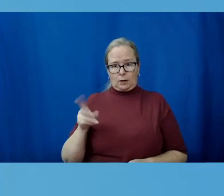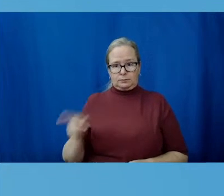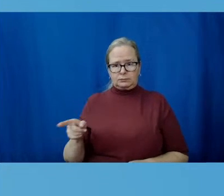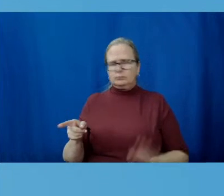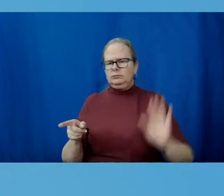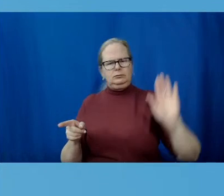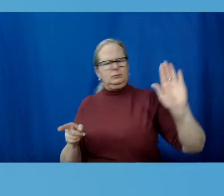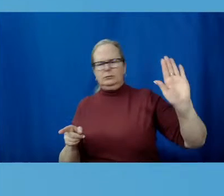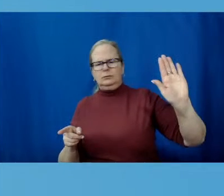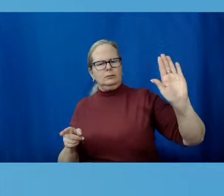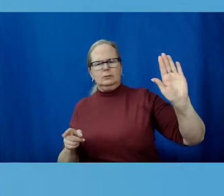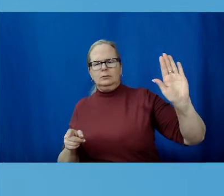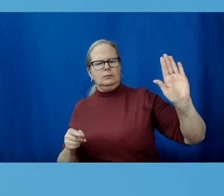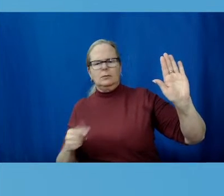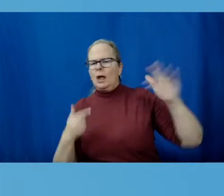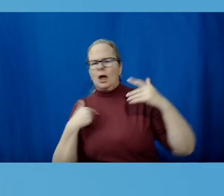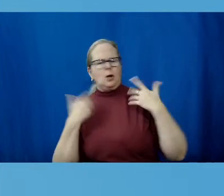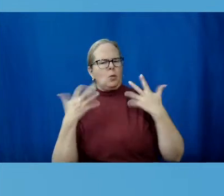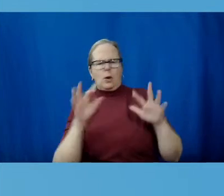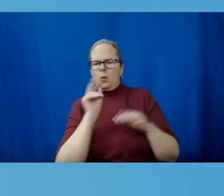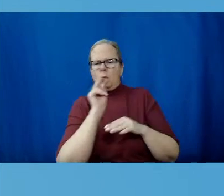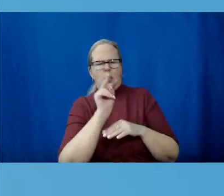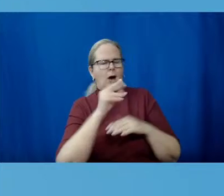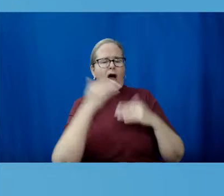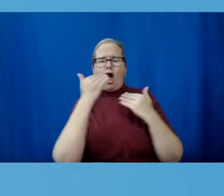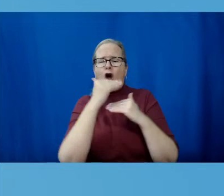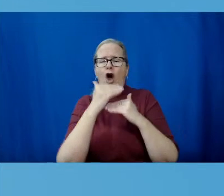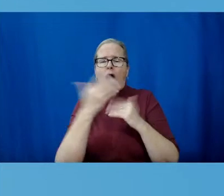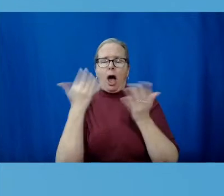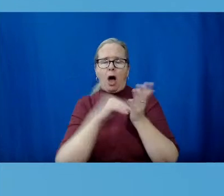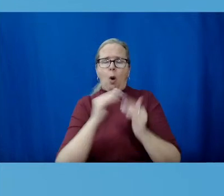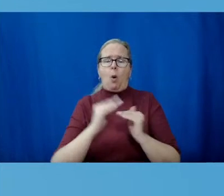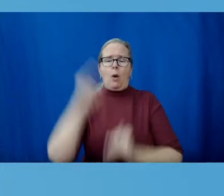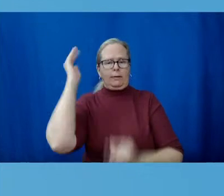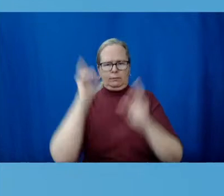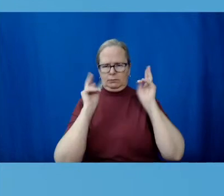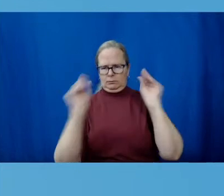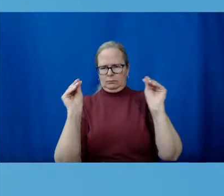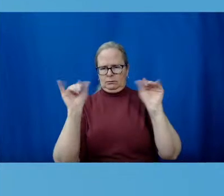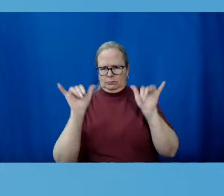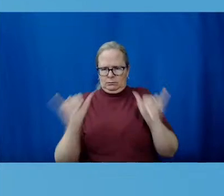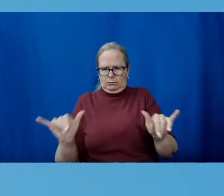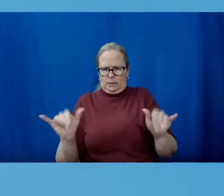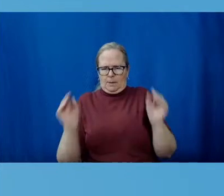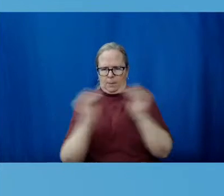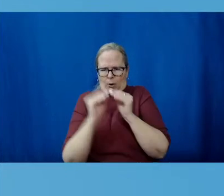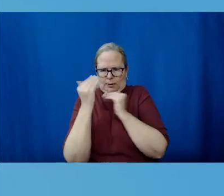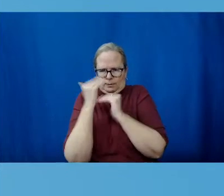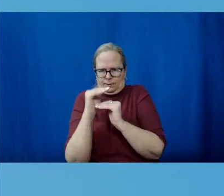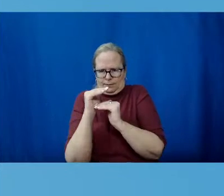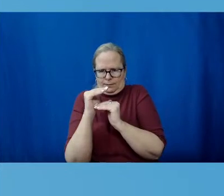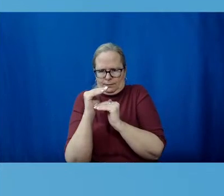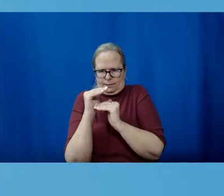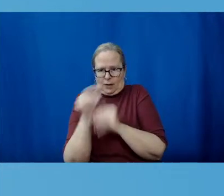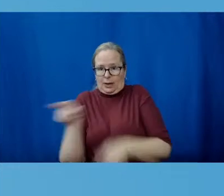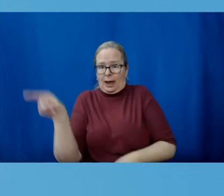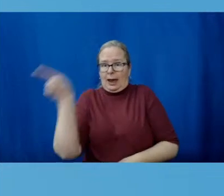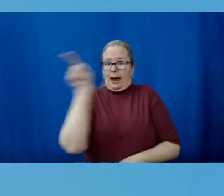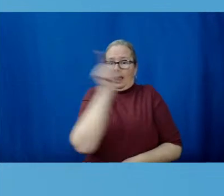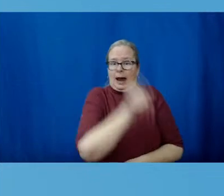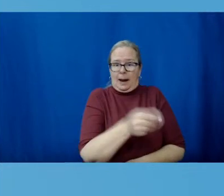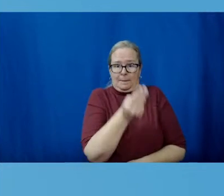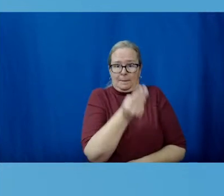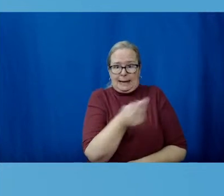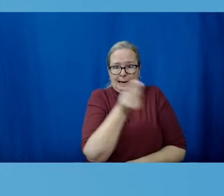a lot more restrictions on the Monday, and they stopped that. They kept the lid on it. for 6 weeks, which